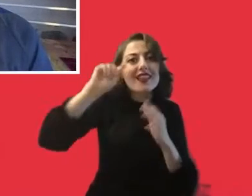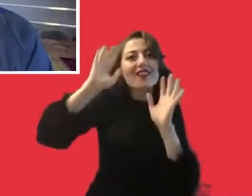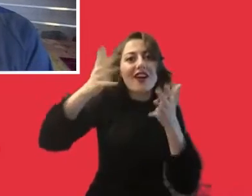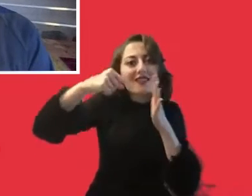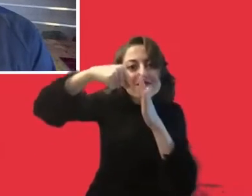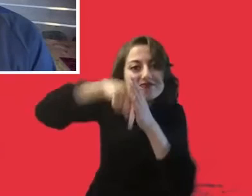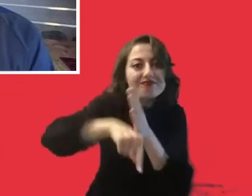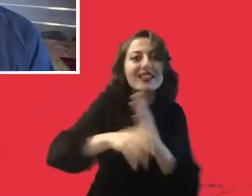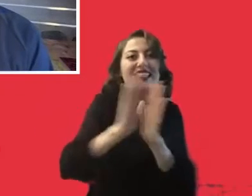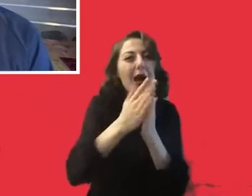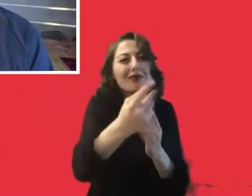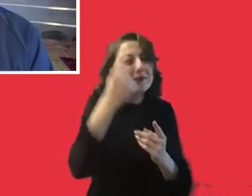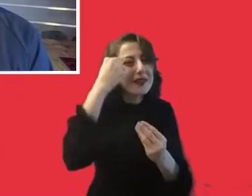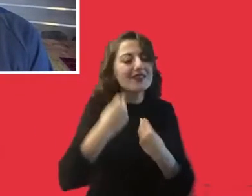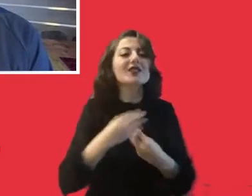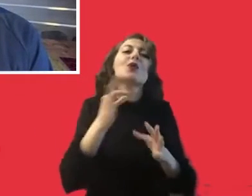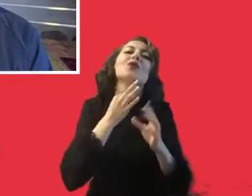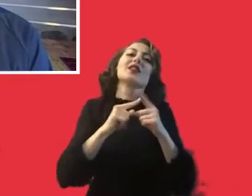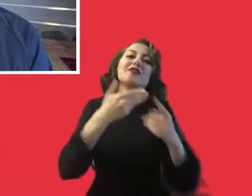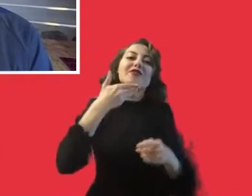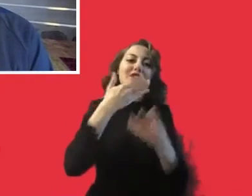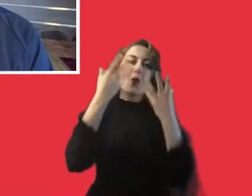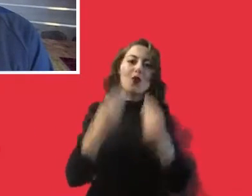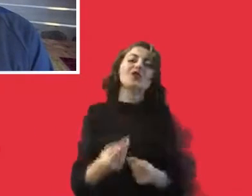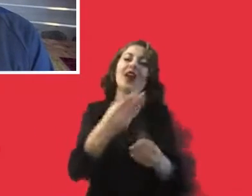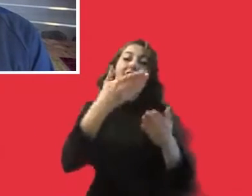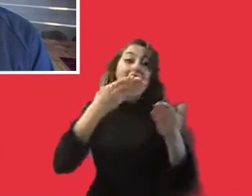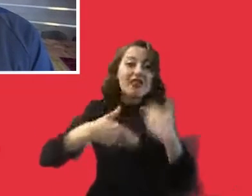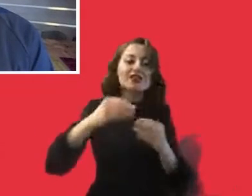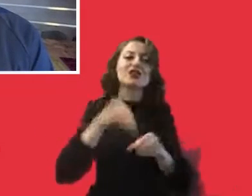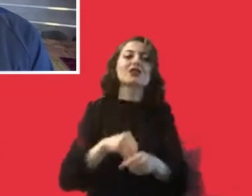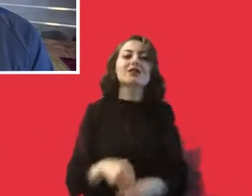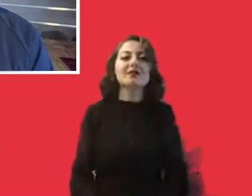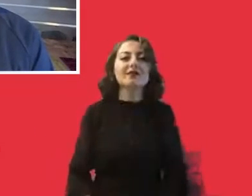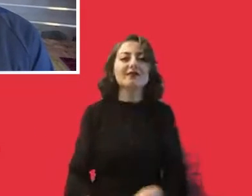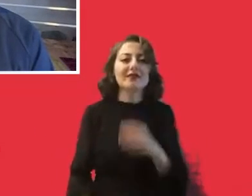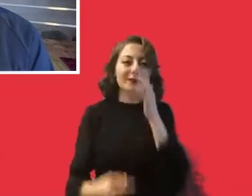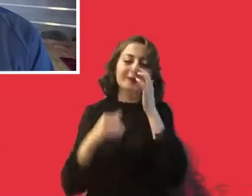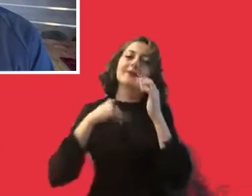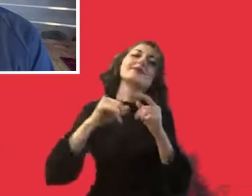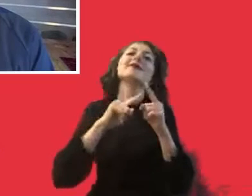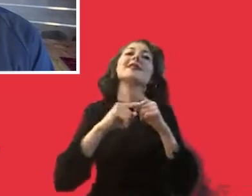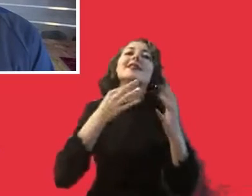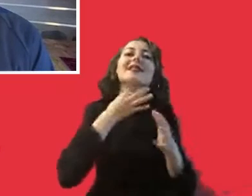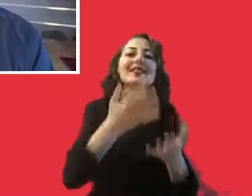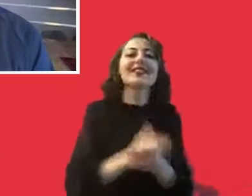time with BoMoVu, that will be a great opportunity for them to understand your foundation. Okay,